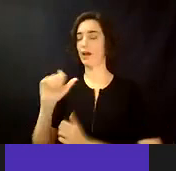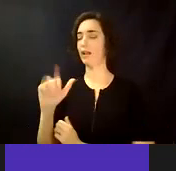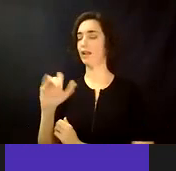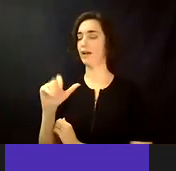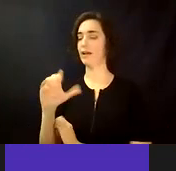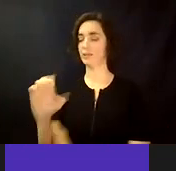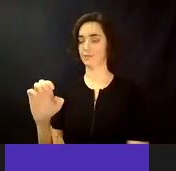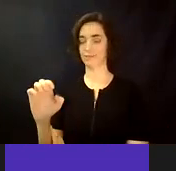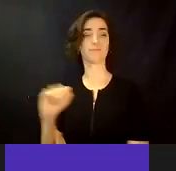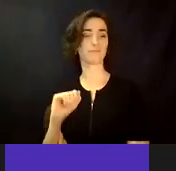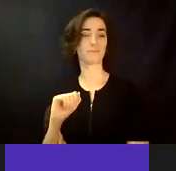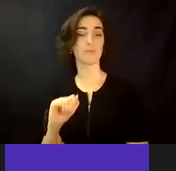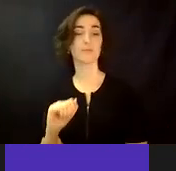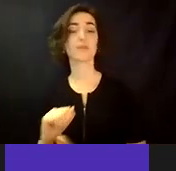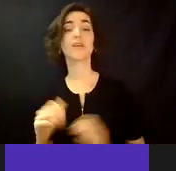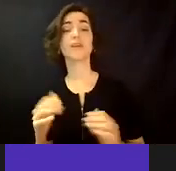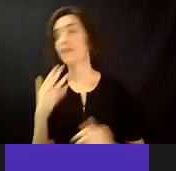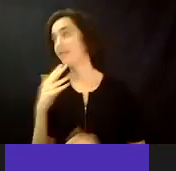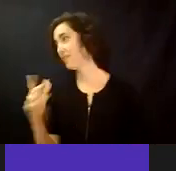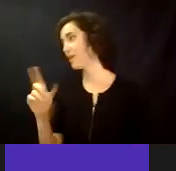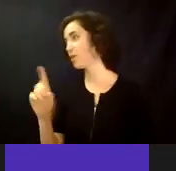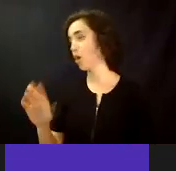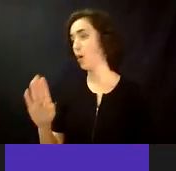So our next question is going to be for Dr. Jerisic.